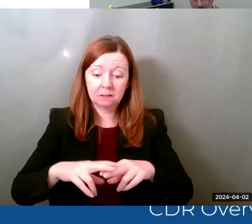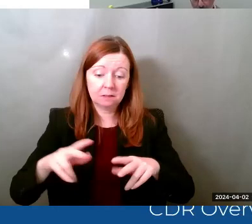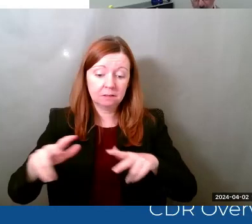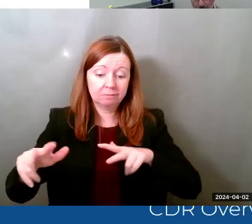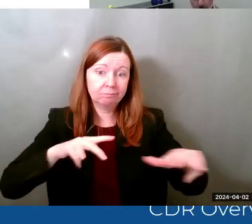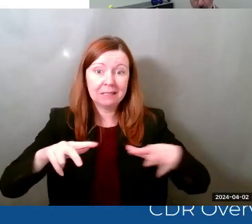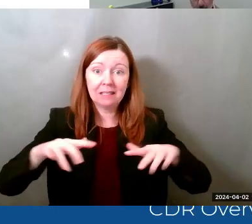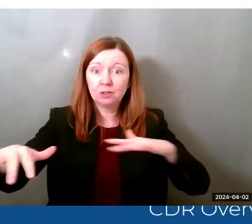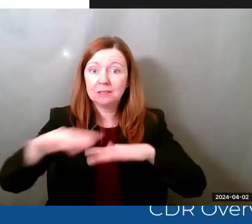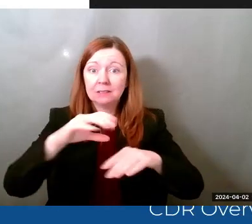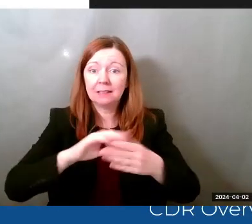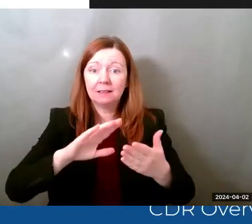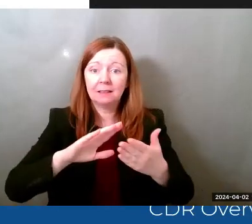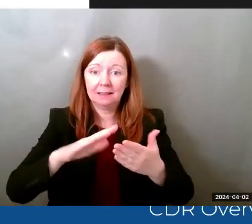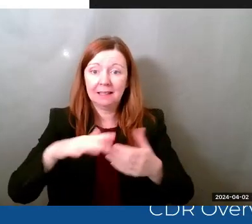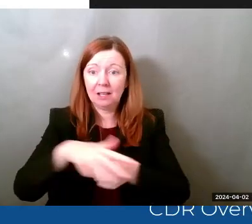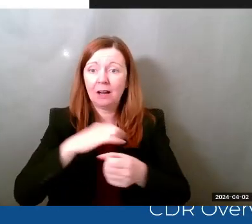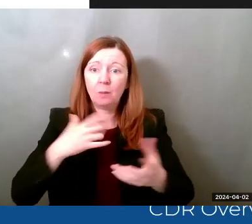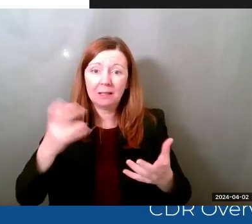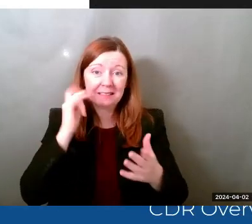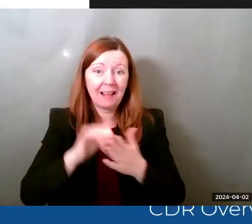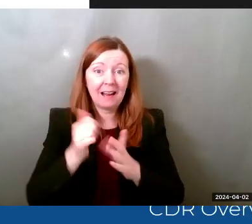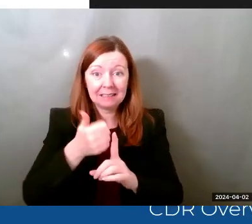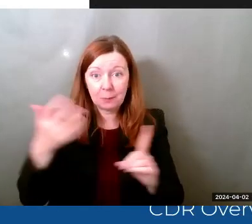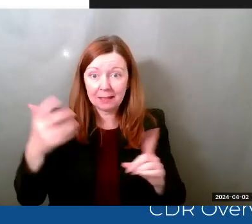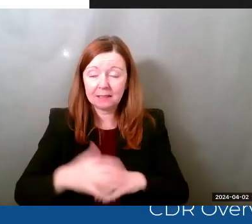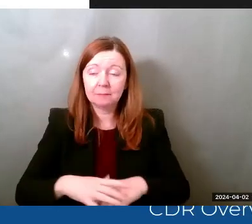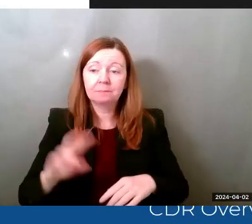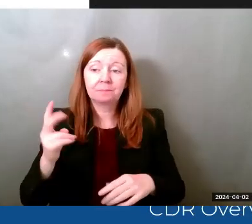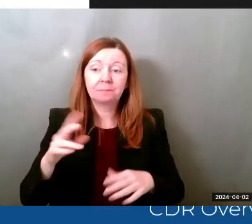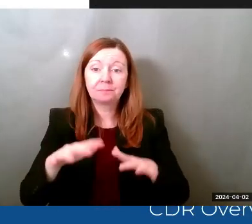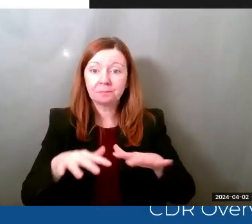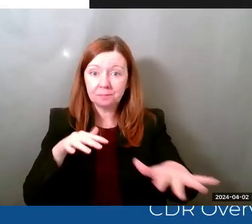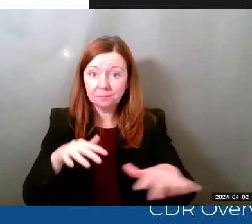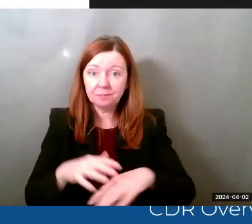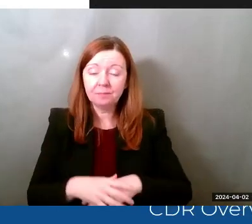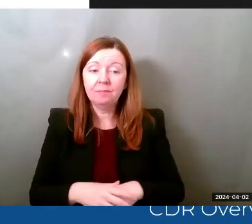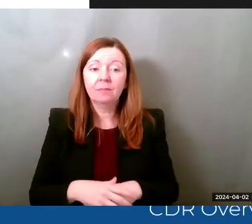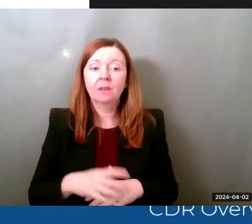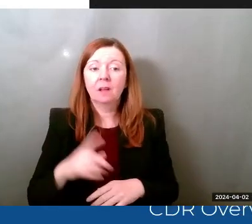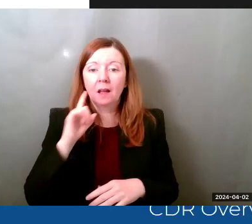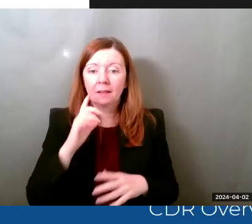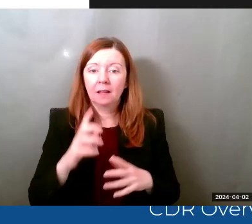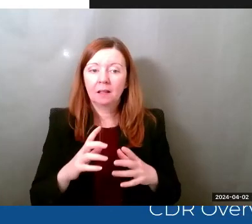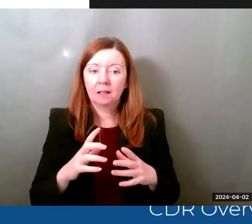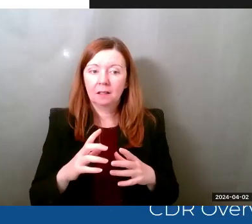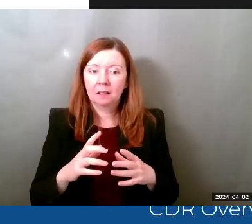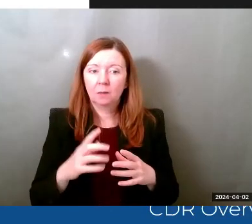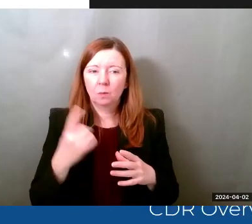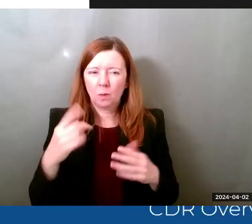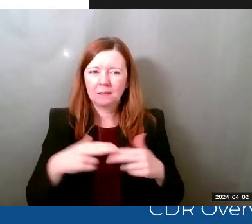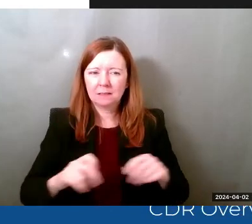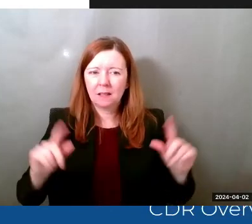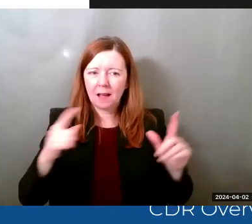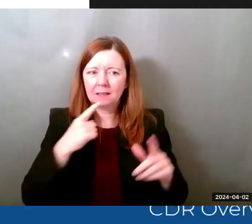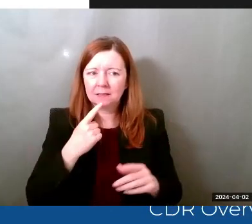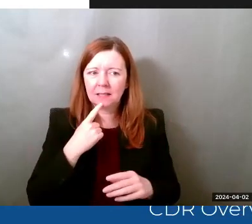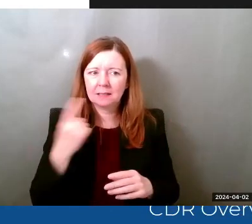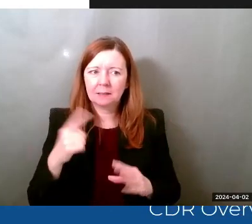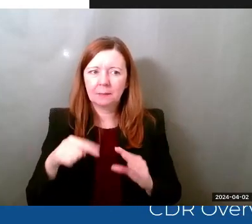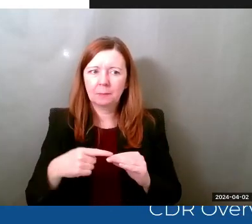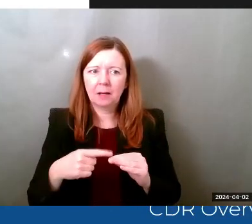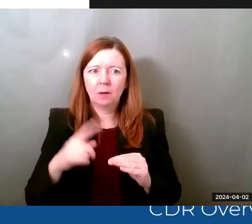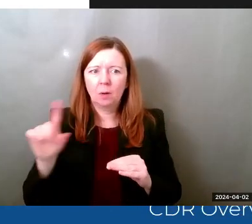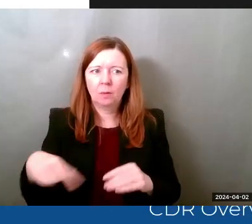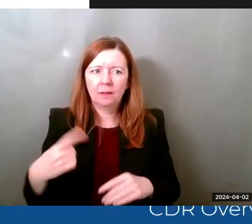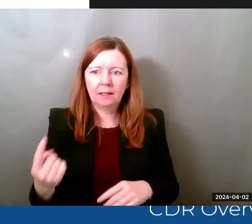area. So I'd like to see that expanded on. Secondly was traffic. I think there was a line on one of the slides regarding it would